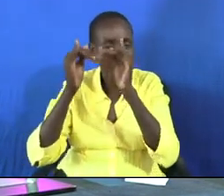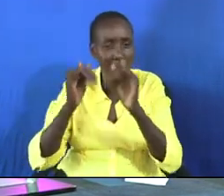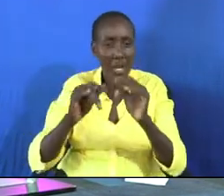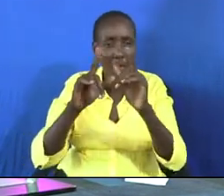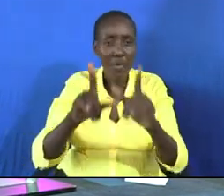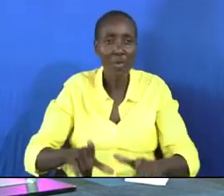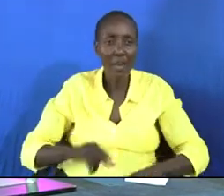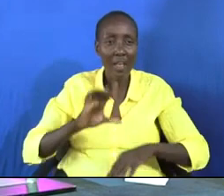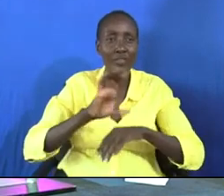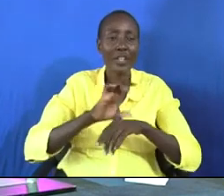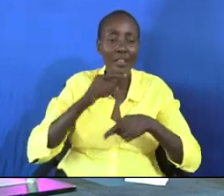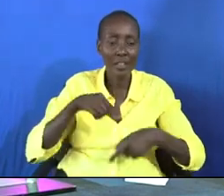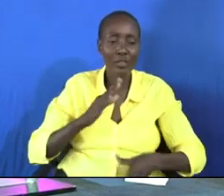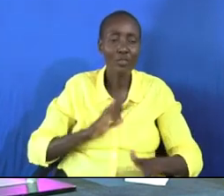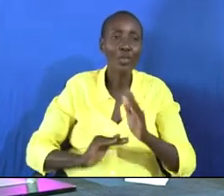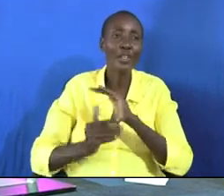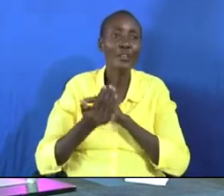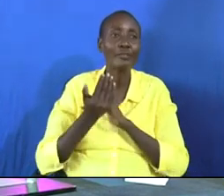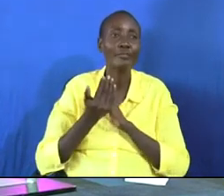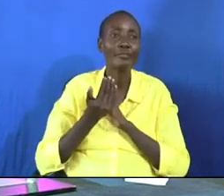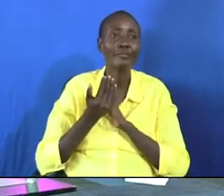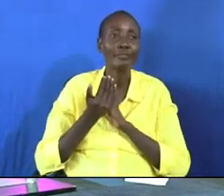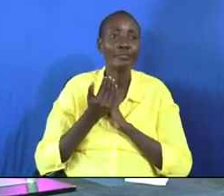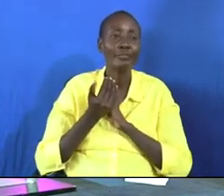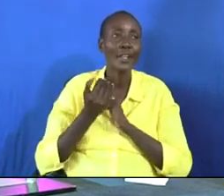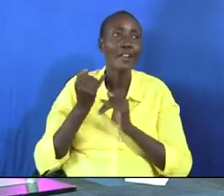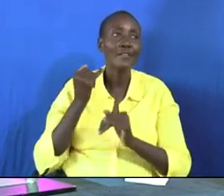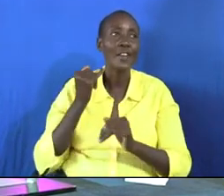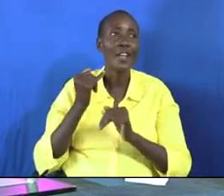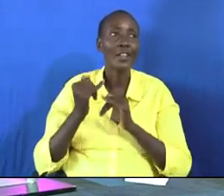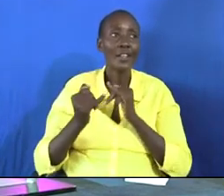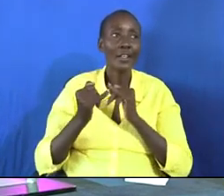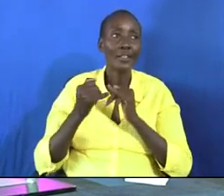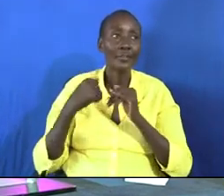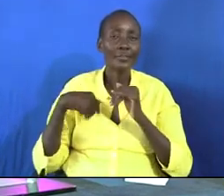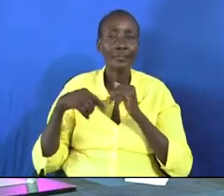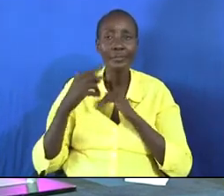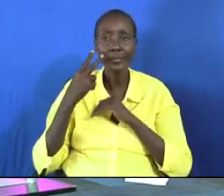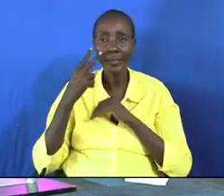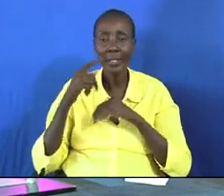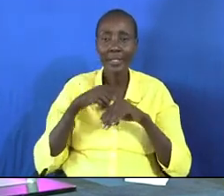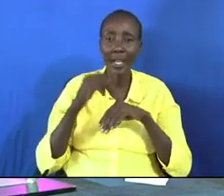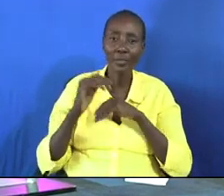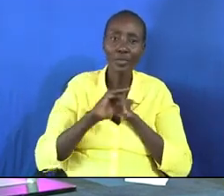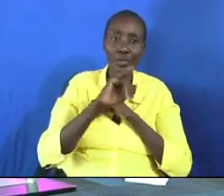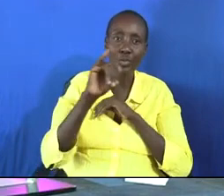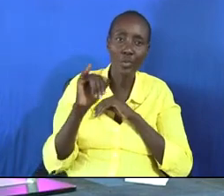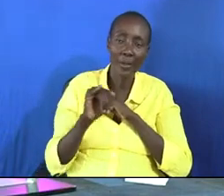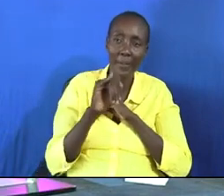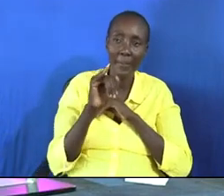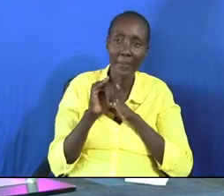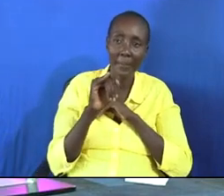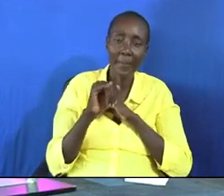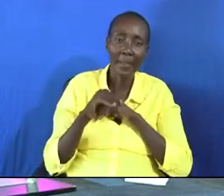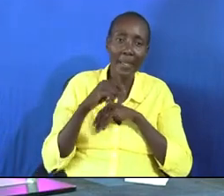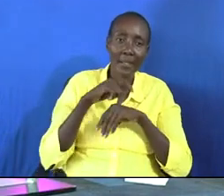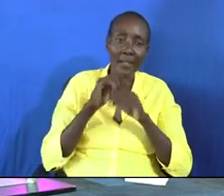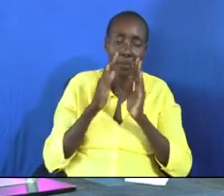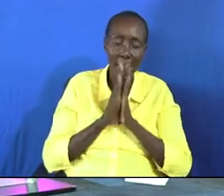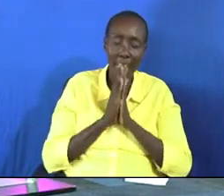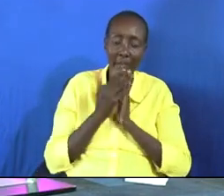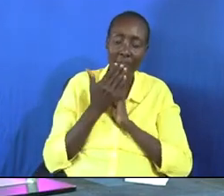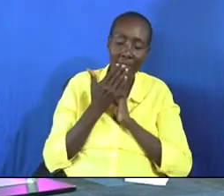New Life Church with this morning. Lastly, we see when Joshua, after he